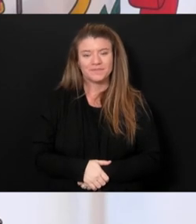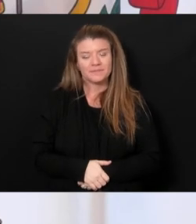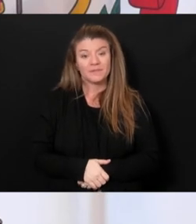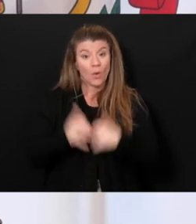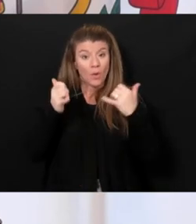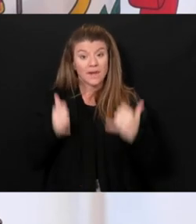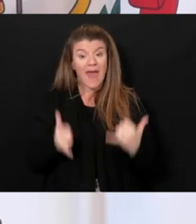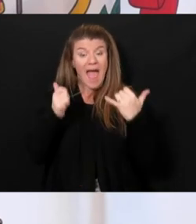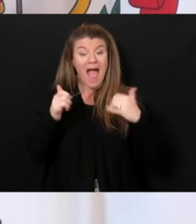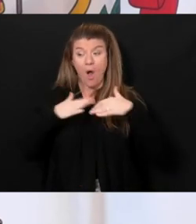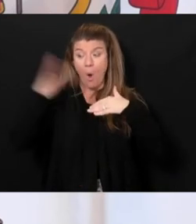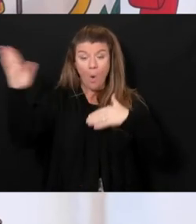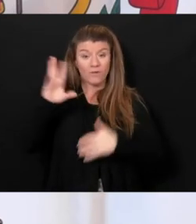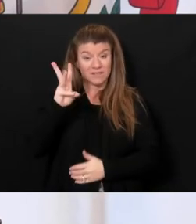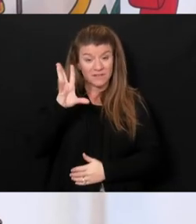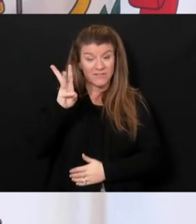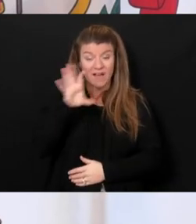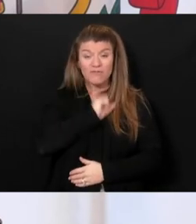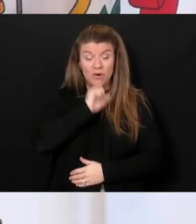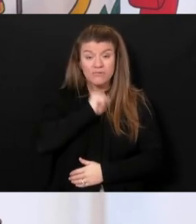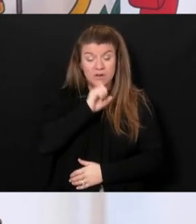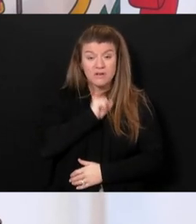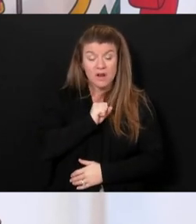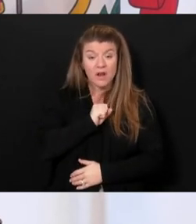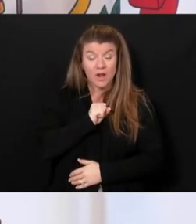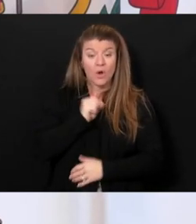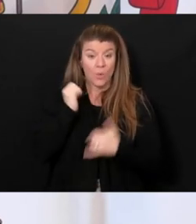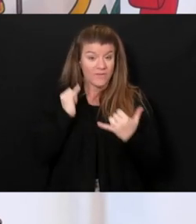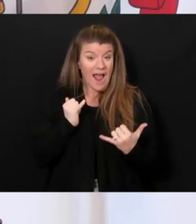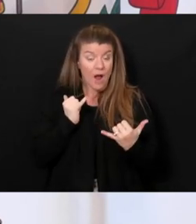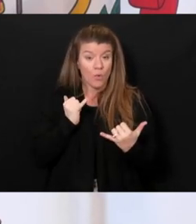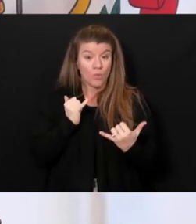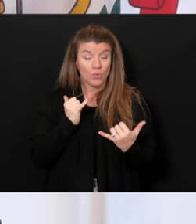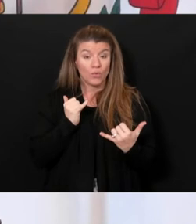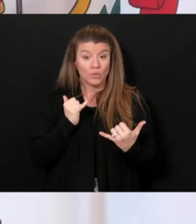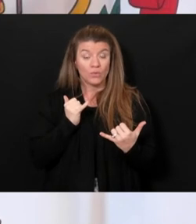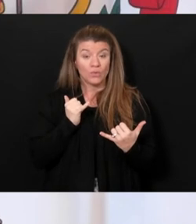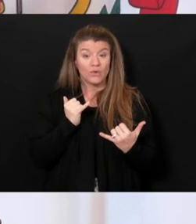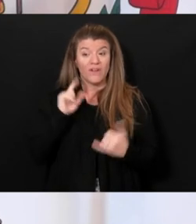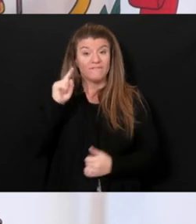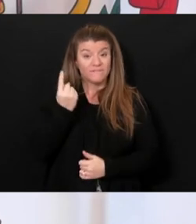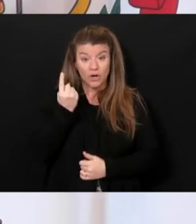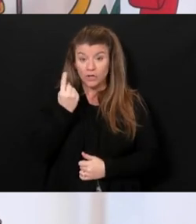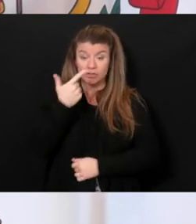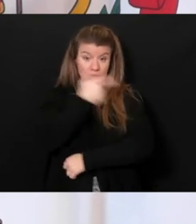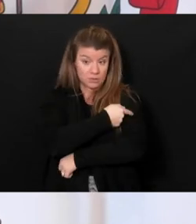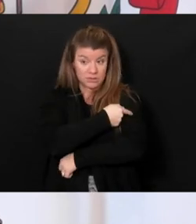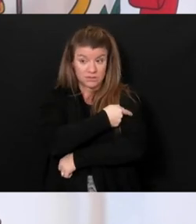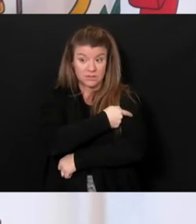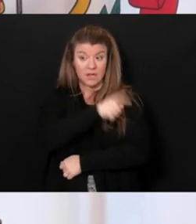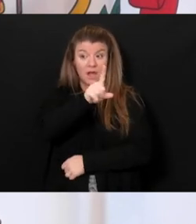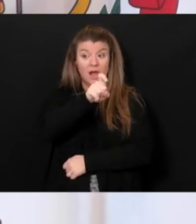people 65 years of age and older, we have now got first-round shots of